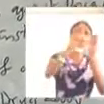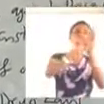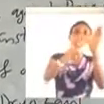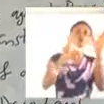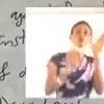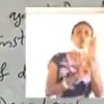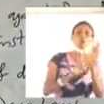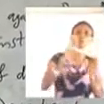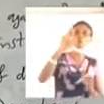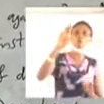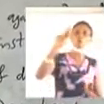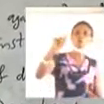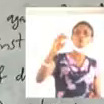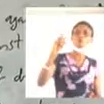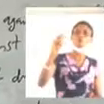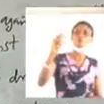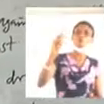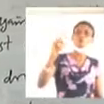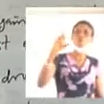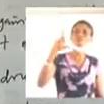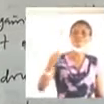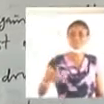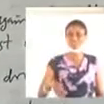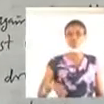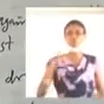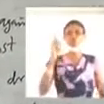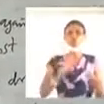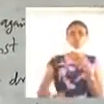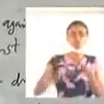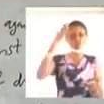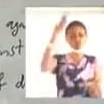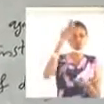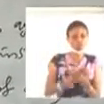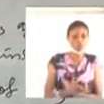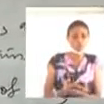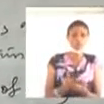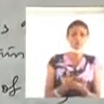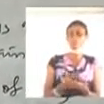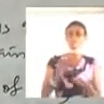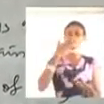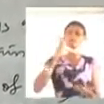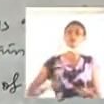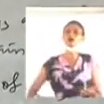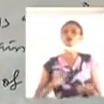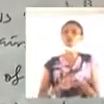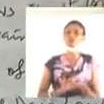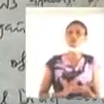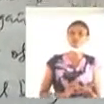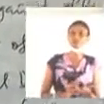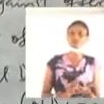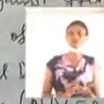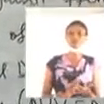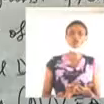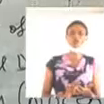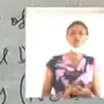in the forefront of going against drug abuse. People want to imitate,